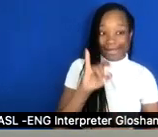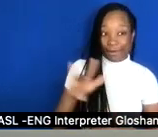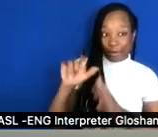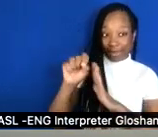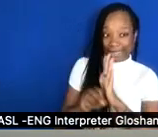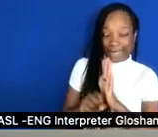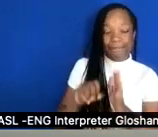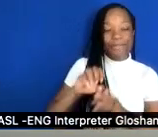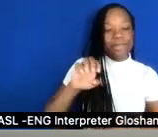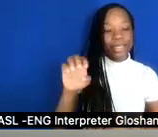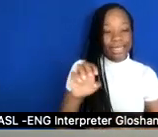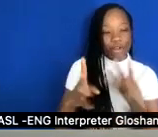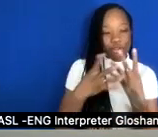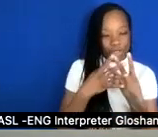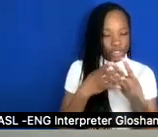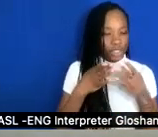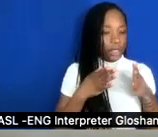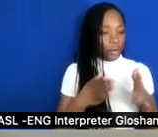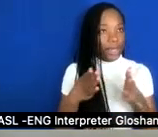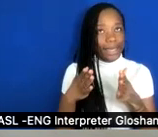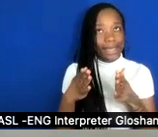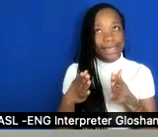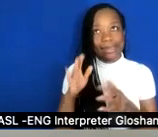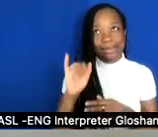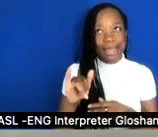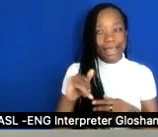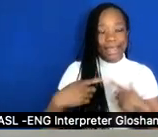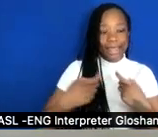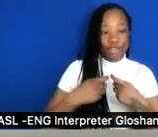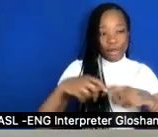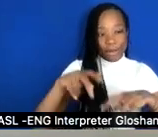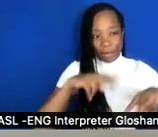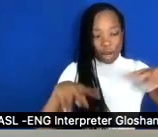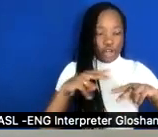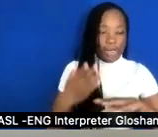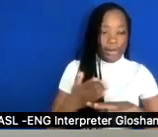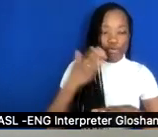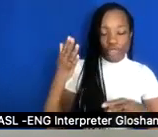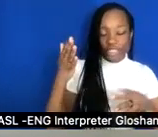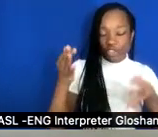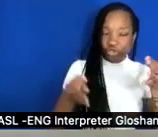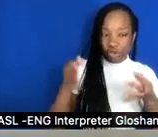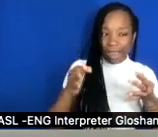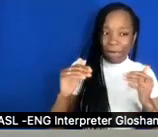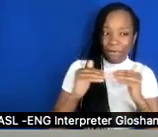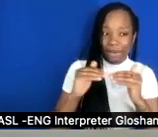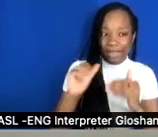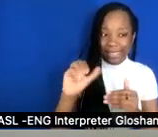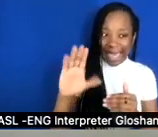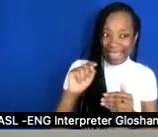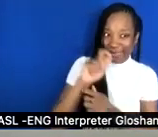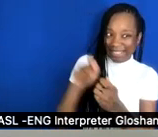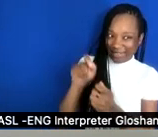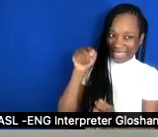incarceration and the ways that electronic monitoring and the Pretrial Fairness Act were under